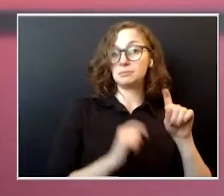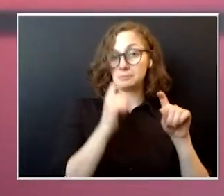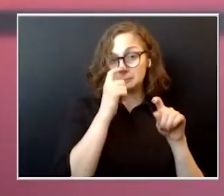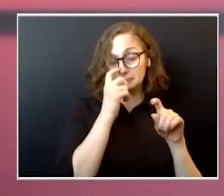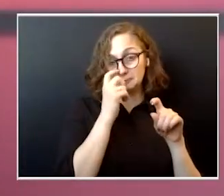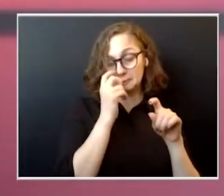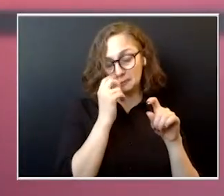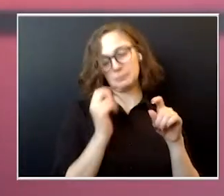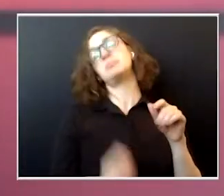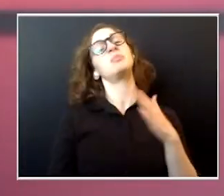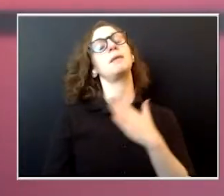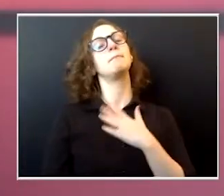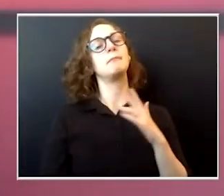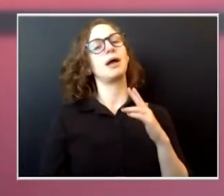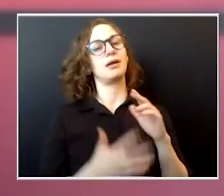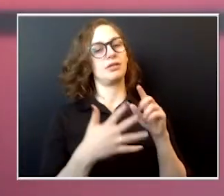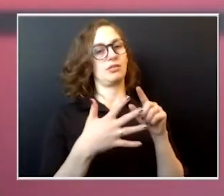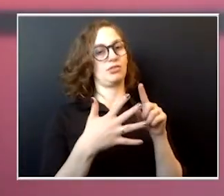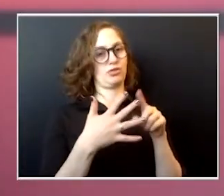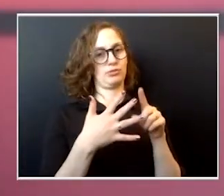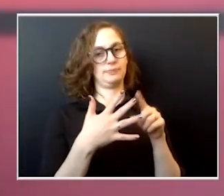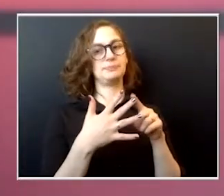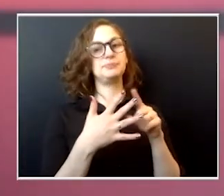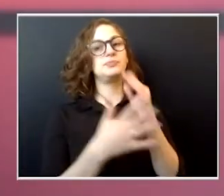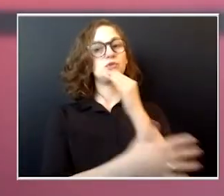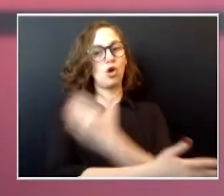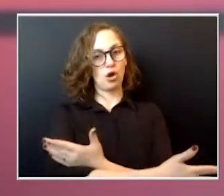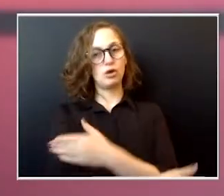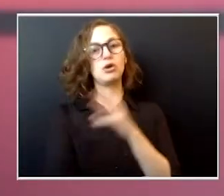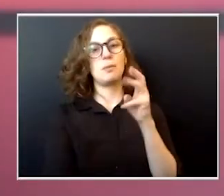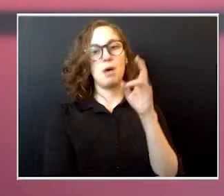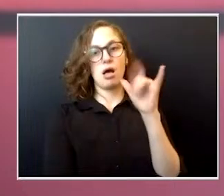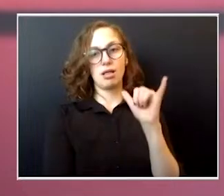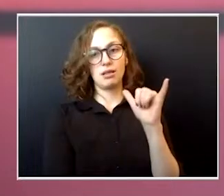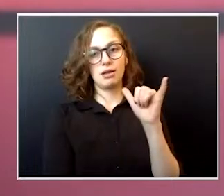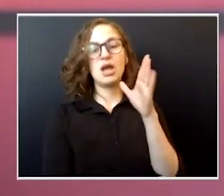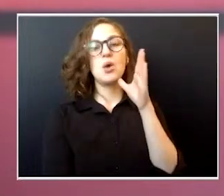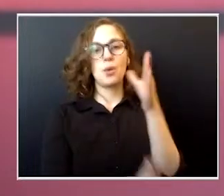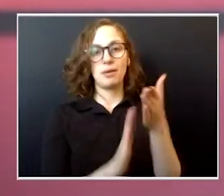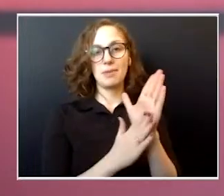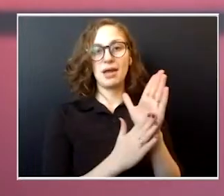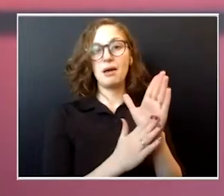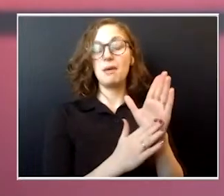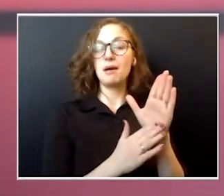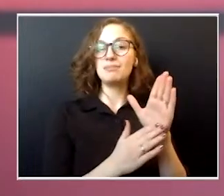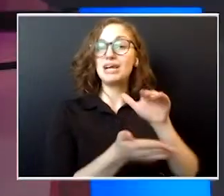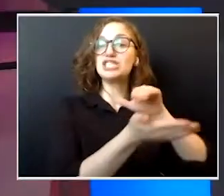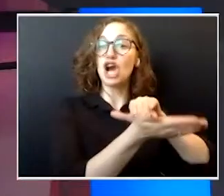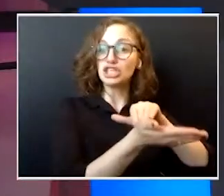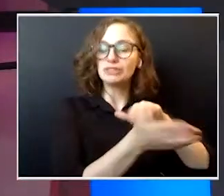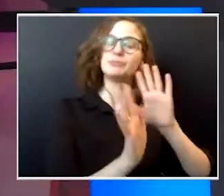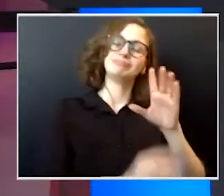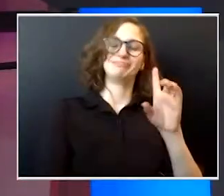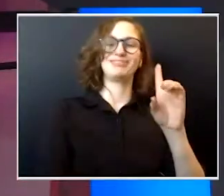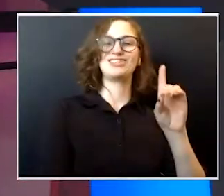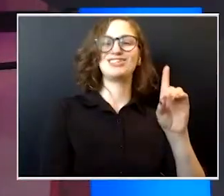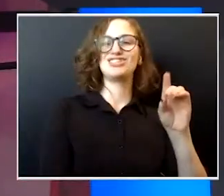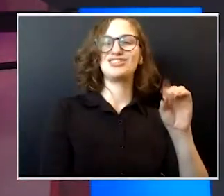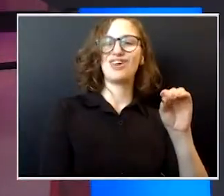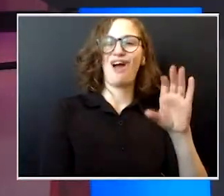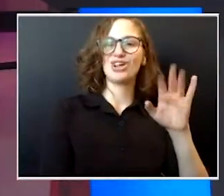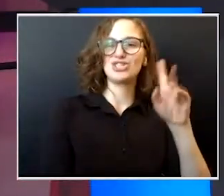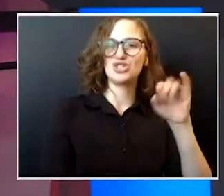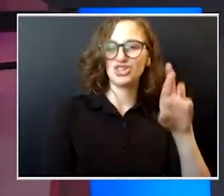third daughter, Molly, is going to be a doctor, but she's going to be a PhD doctor. Okay, well, that's That's still a doctor.